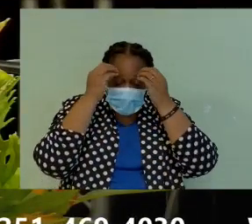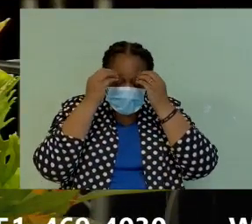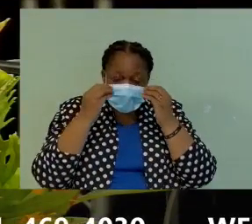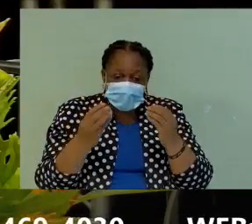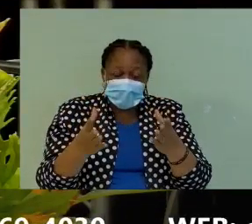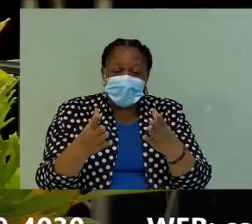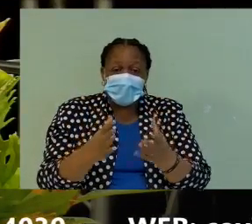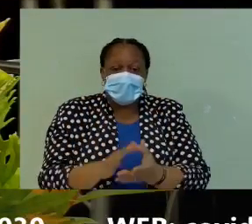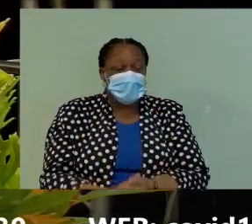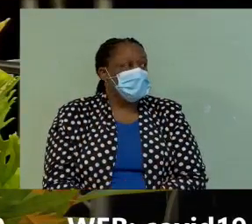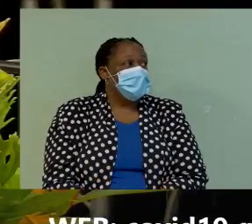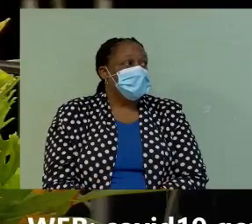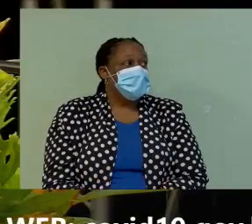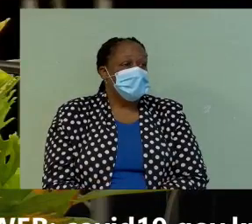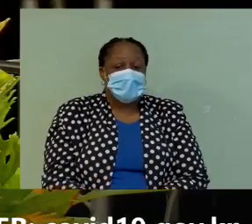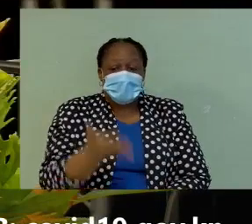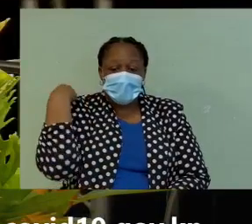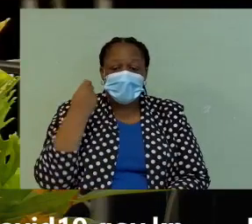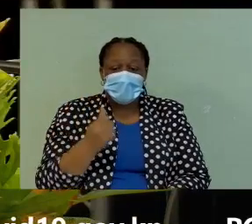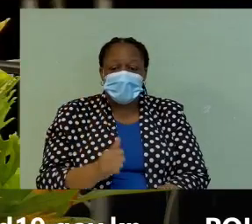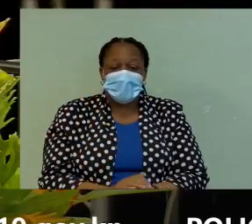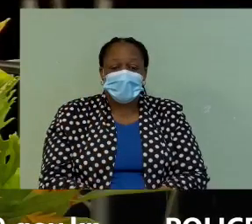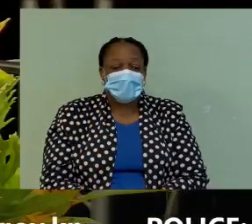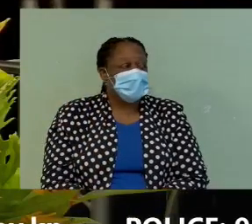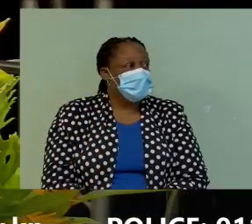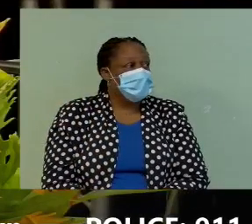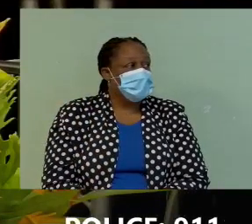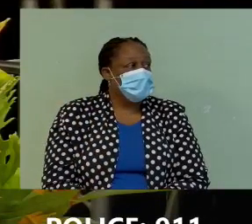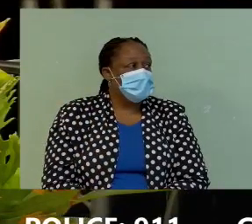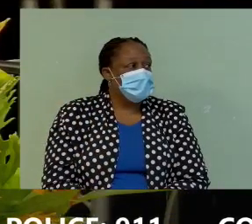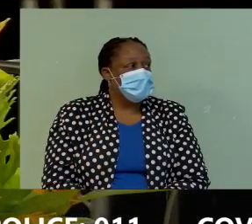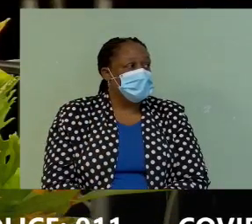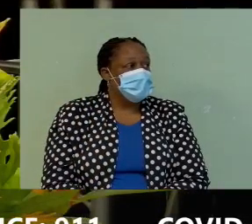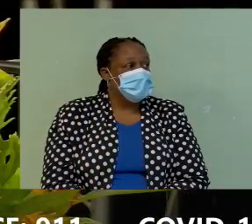gains must not be lost due to ignorance.